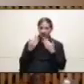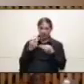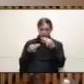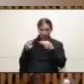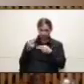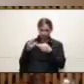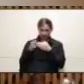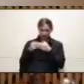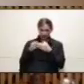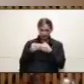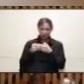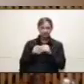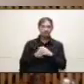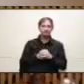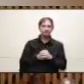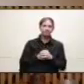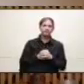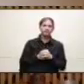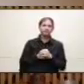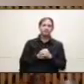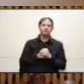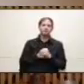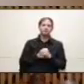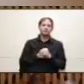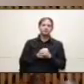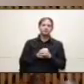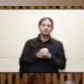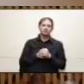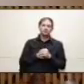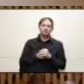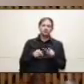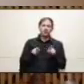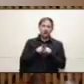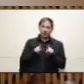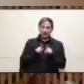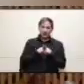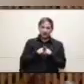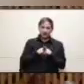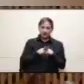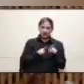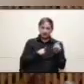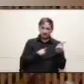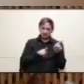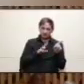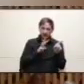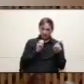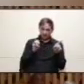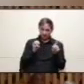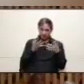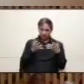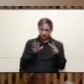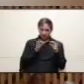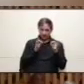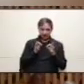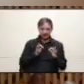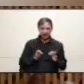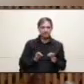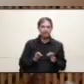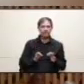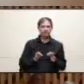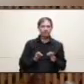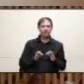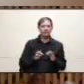of the Portfolio Committee. Like the Executive Mayor has already alluded that in their tenure when we came here